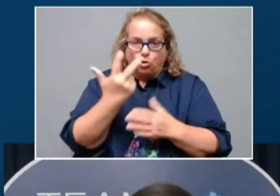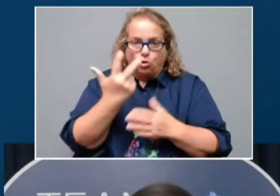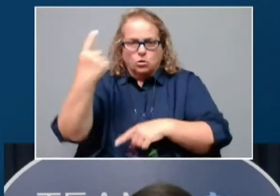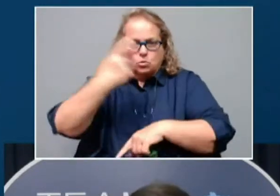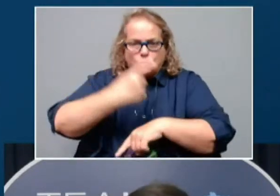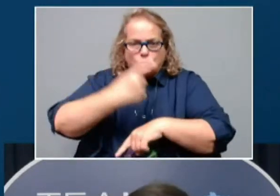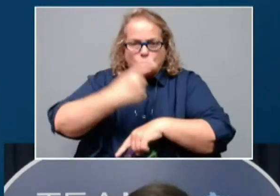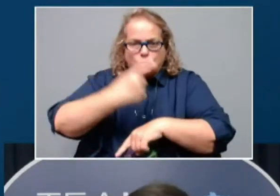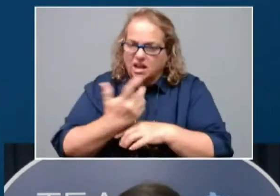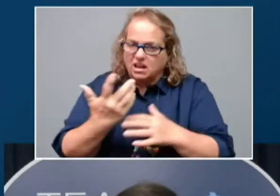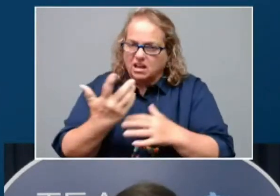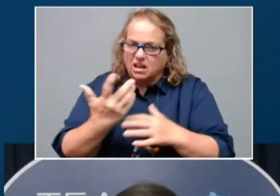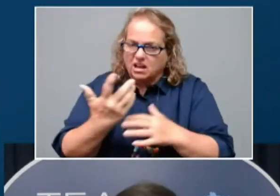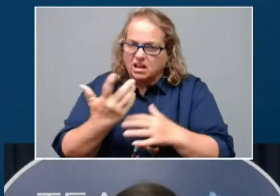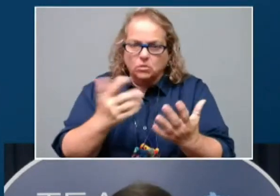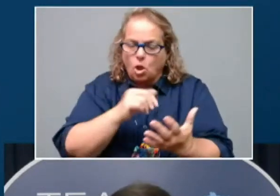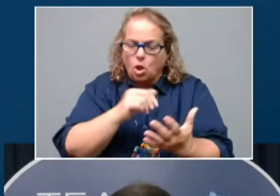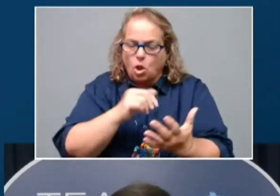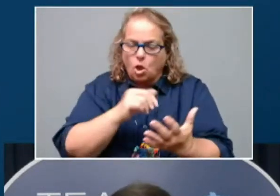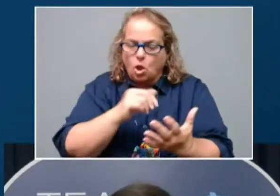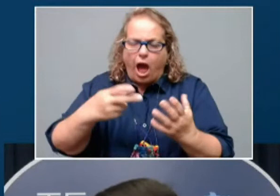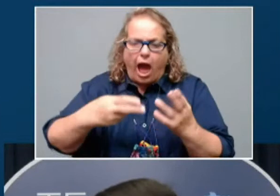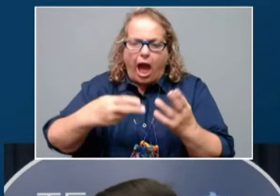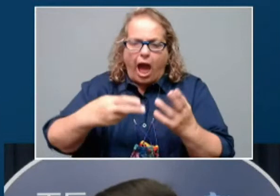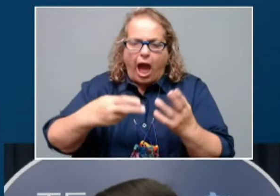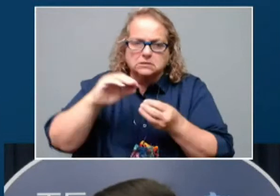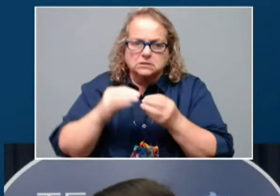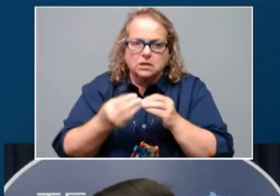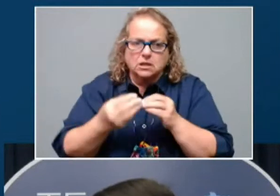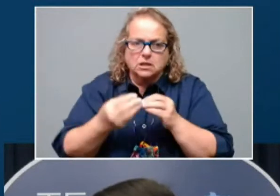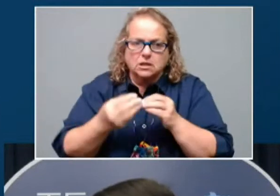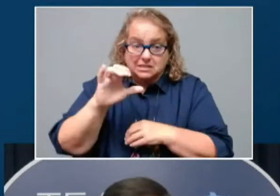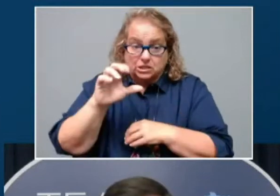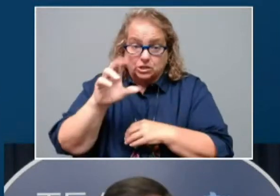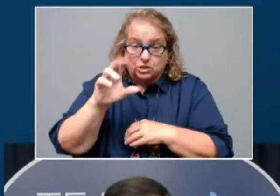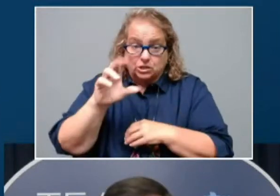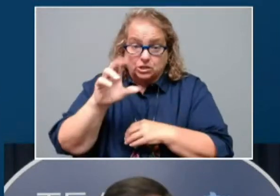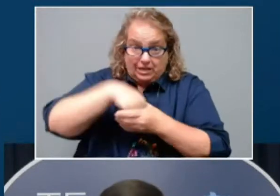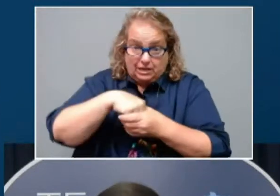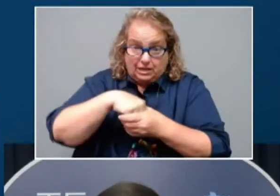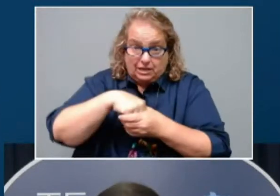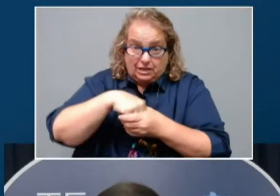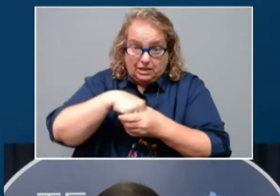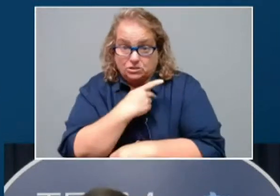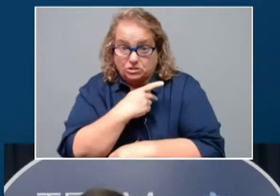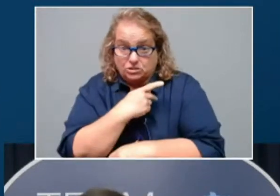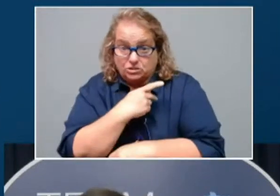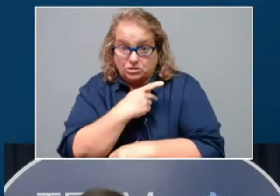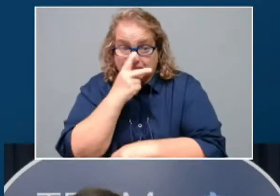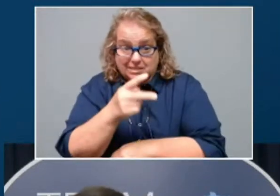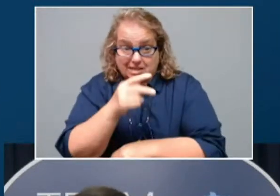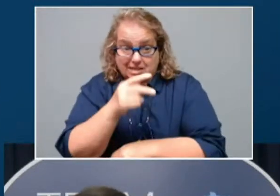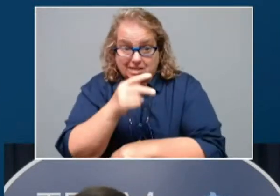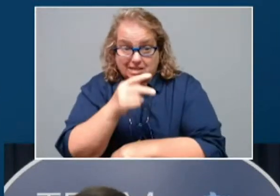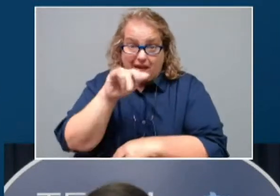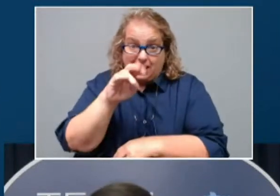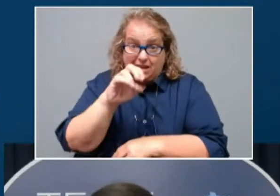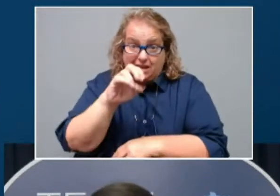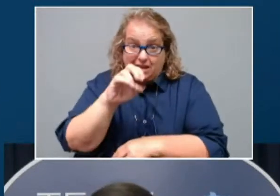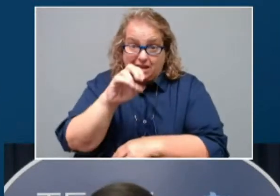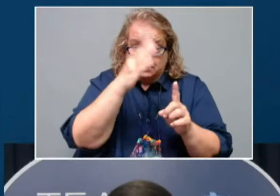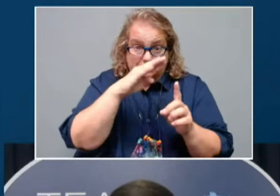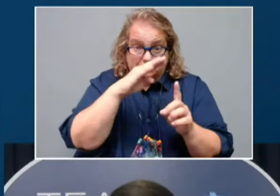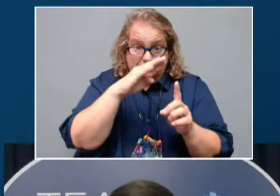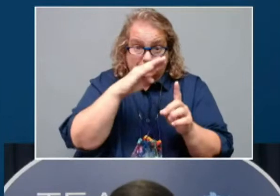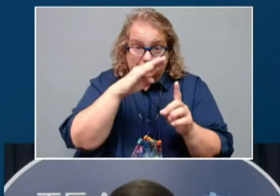Let's look at our ICU inpatient census. So as you could tell by that line graph, we're at the highest point